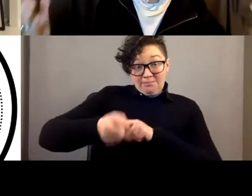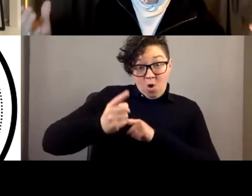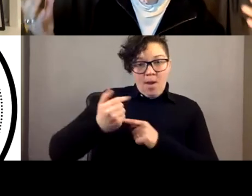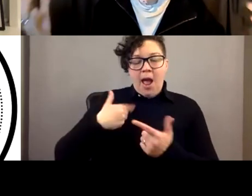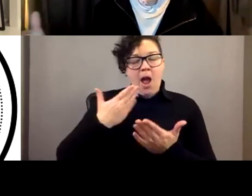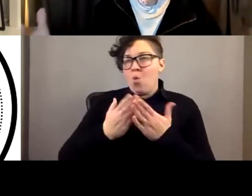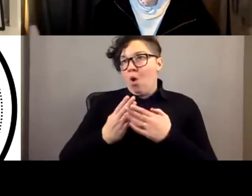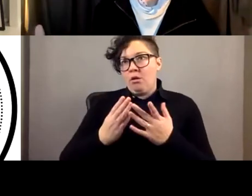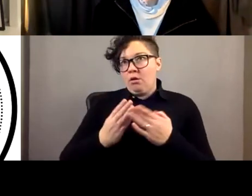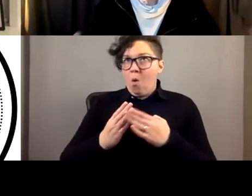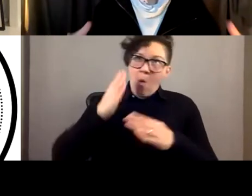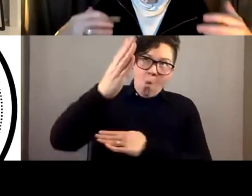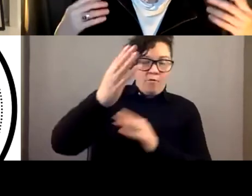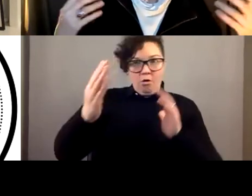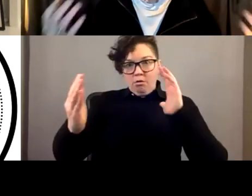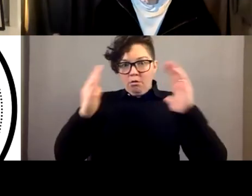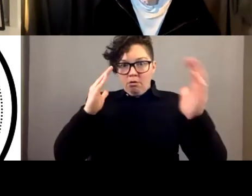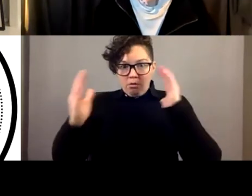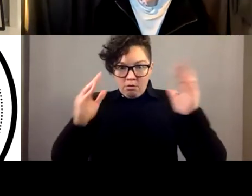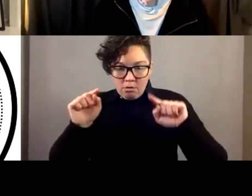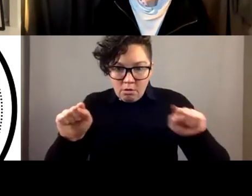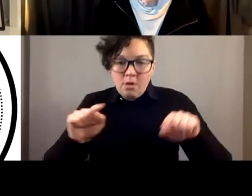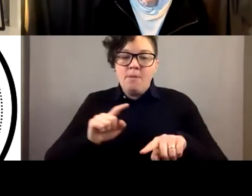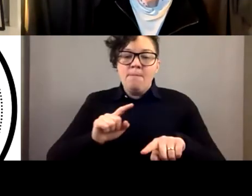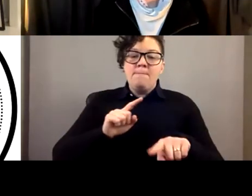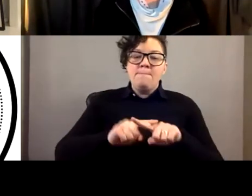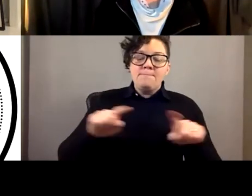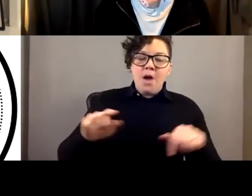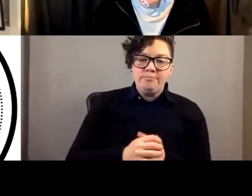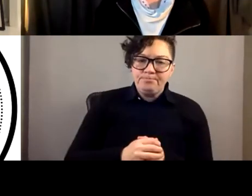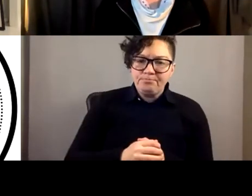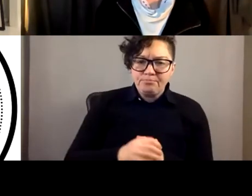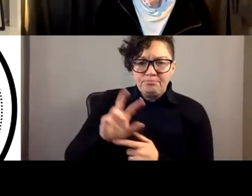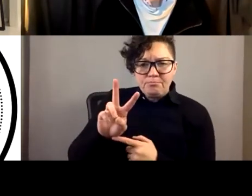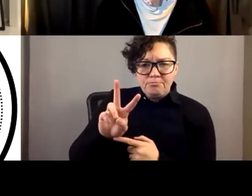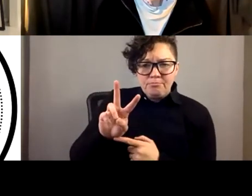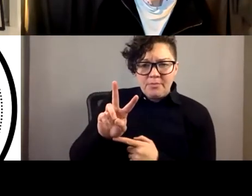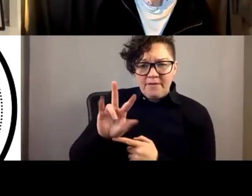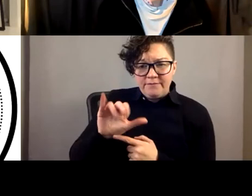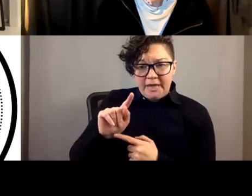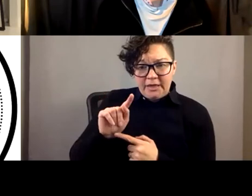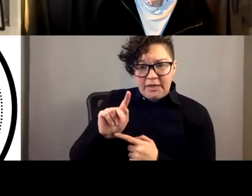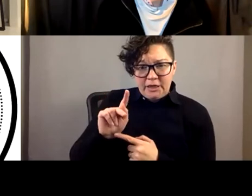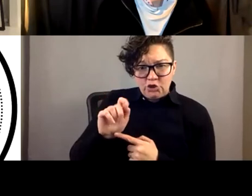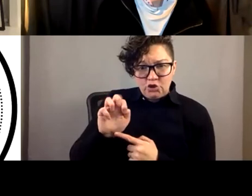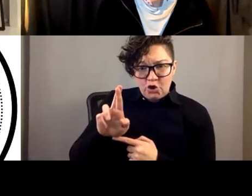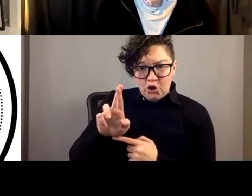comparison with Weimar Republic, but the philologist Victor Klemperer